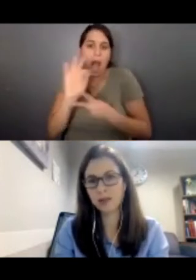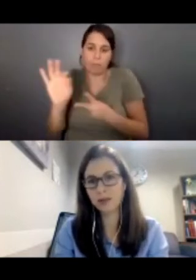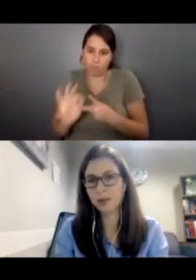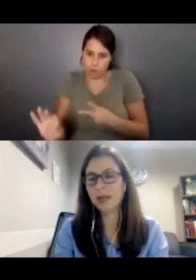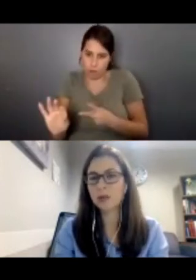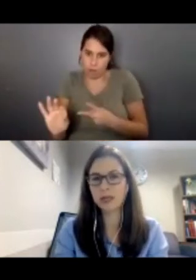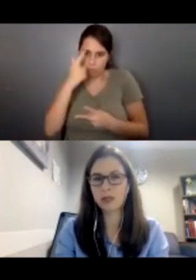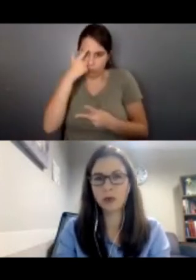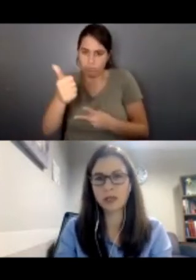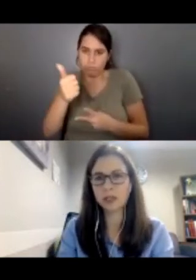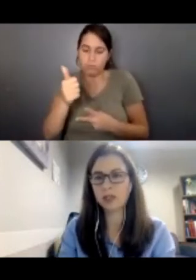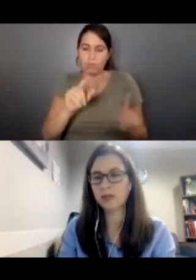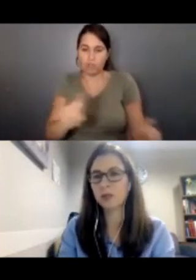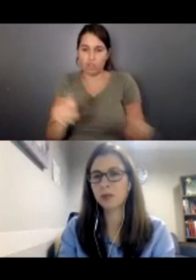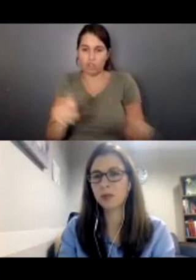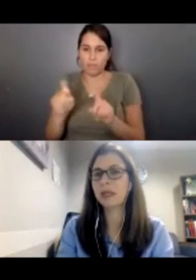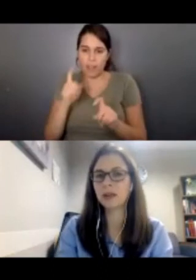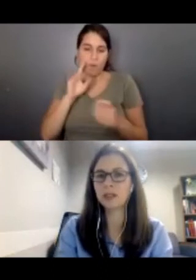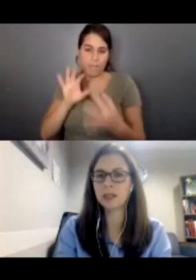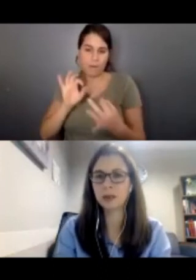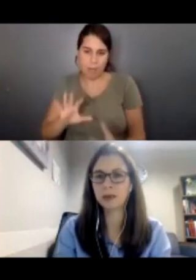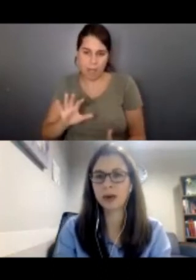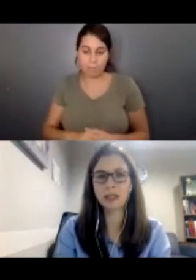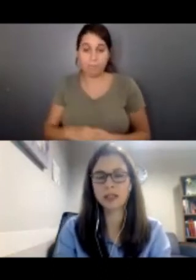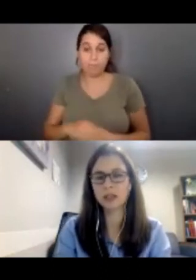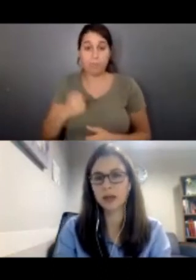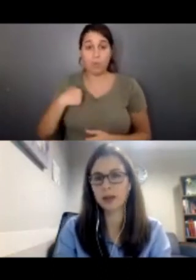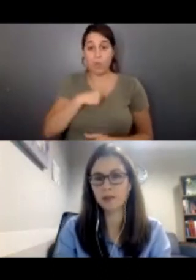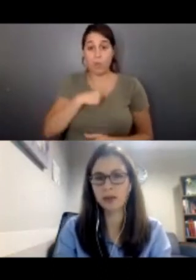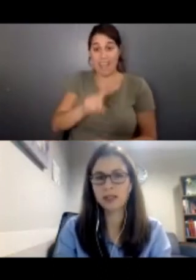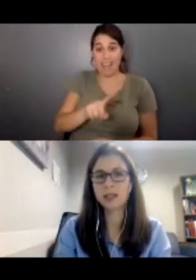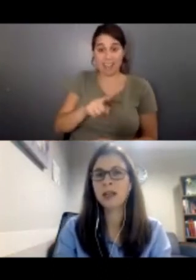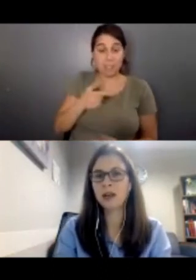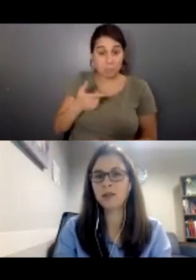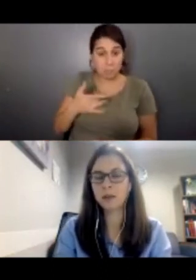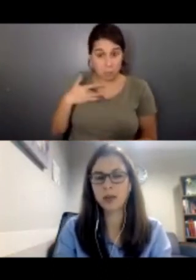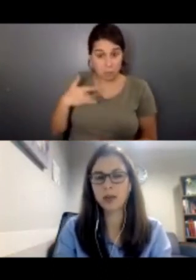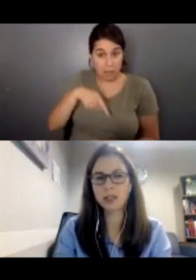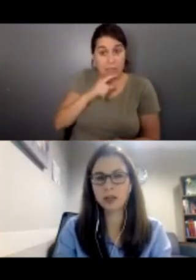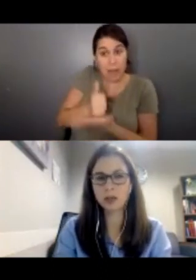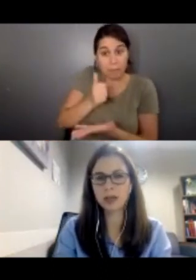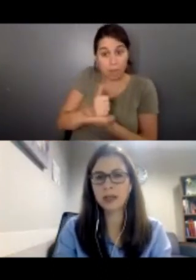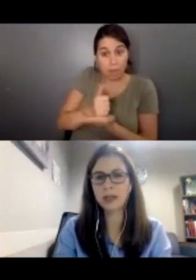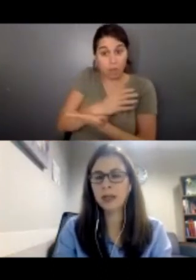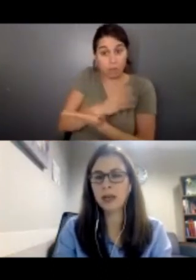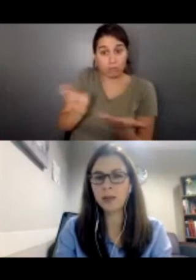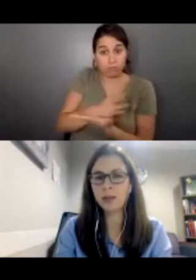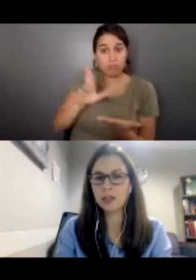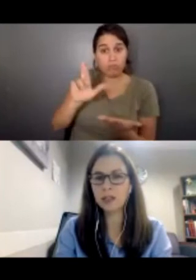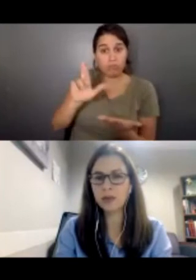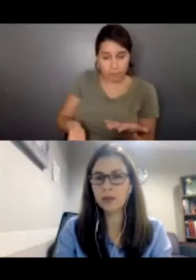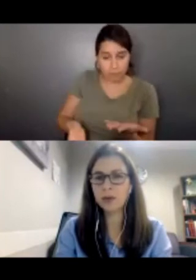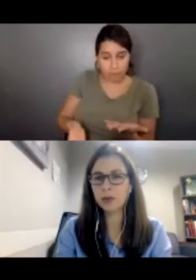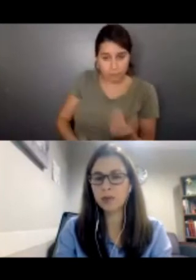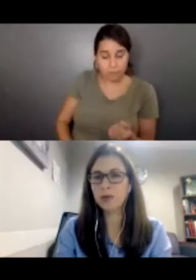asking for their feedback. So we asked 2 questions. The first one here is simply rating the degree of helpfulness of the communication coaching. And so